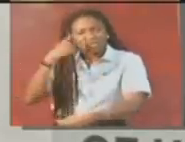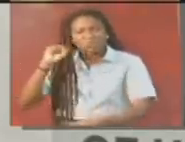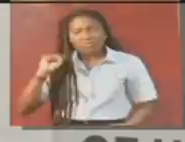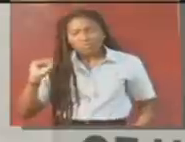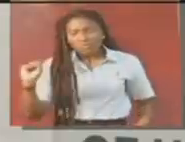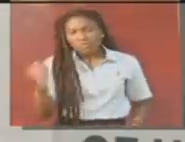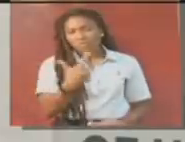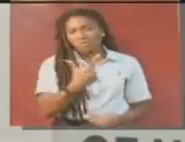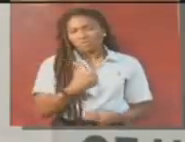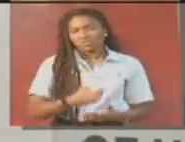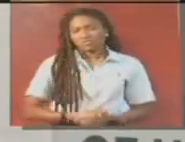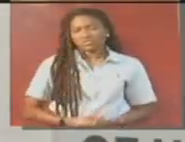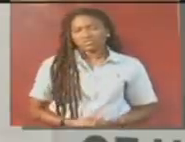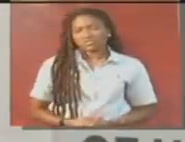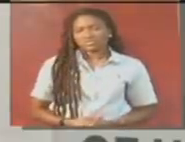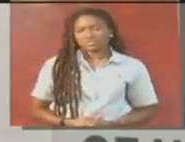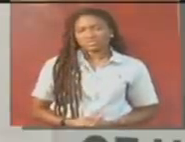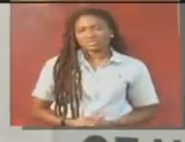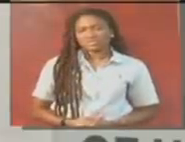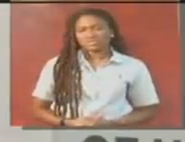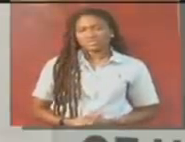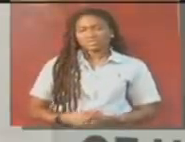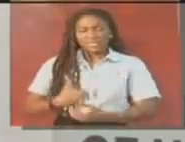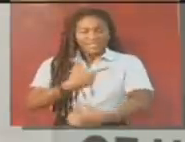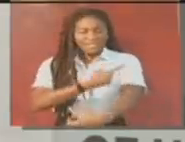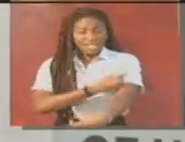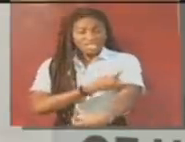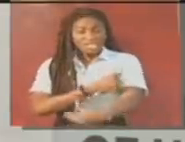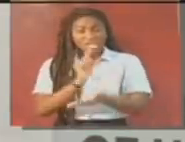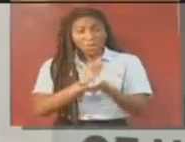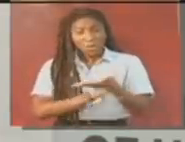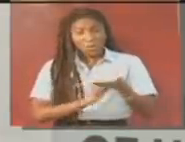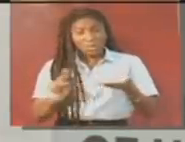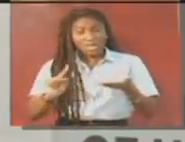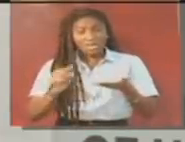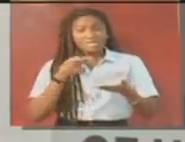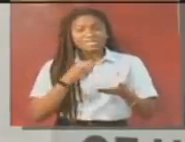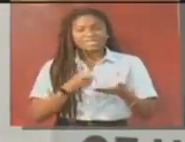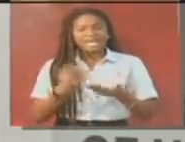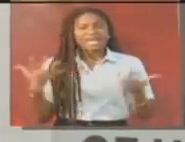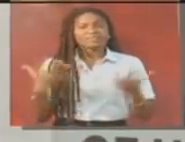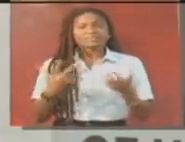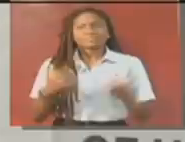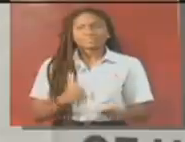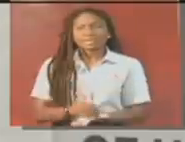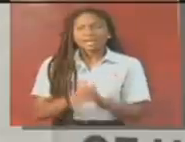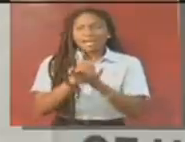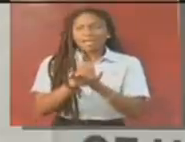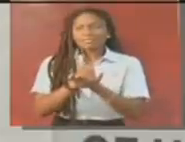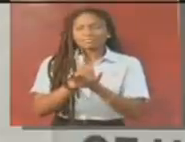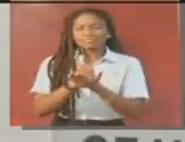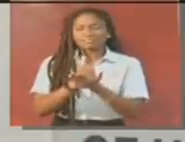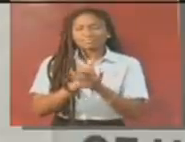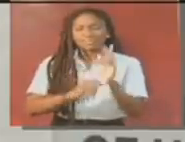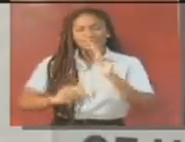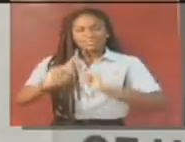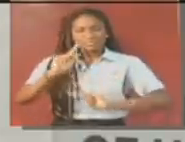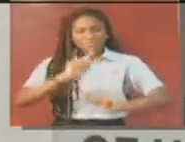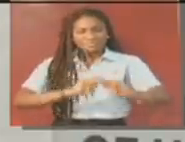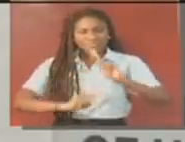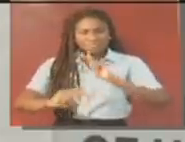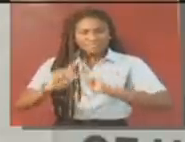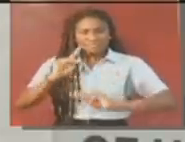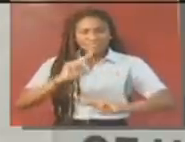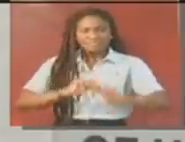activities. Vaccination Week in the Americas is a flexible initiative that has allowed it to adjust to